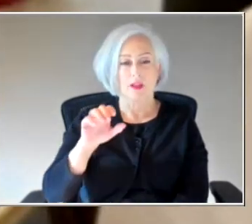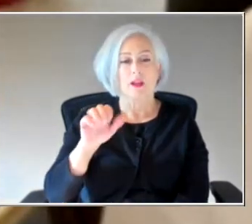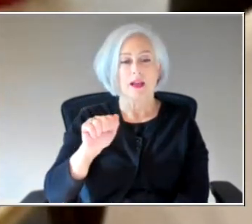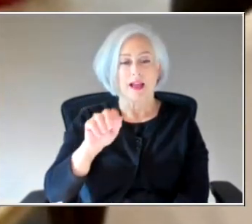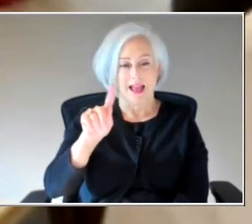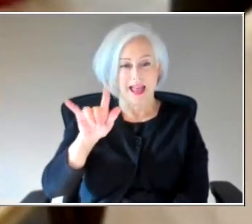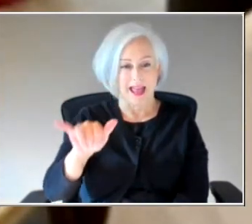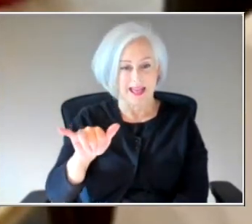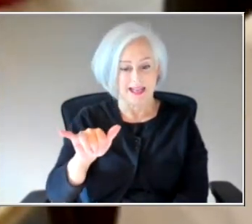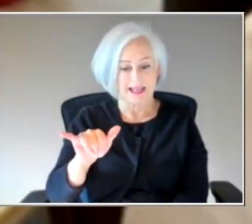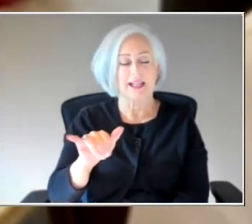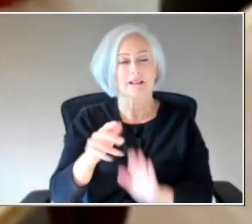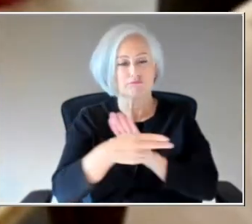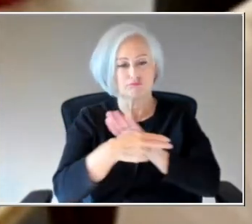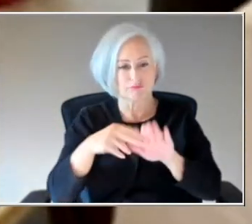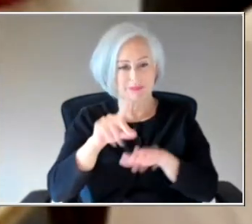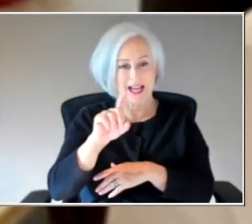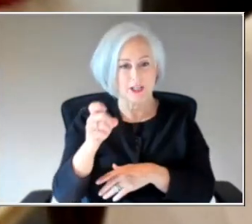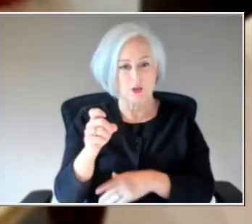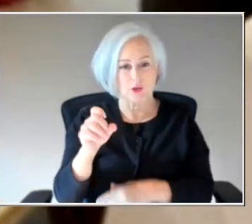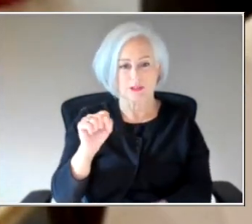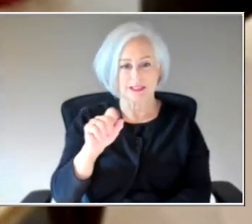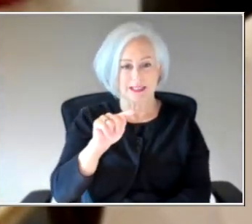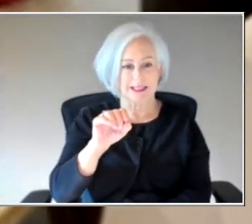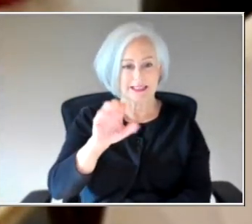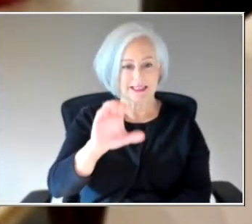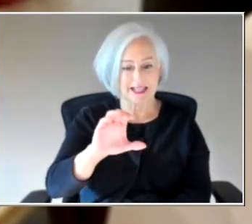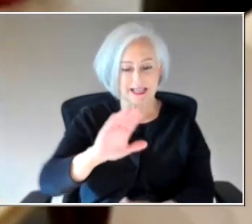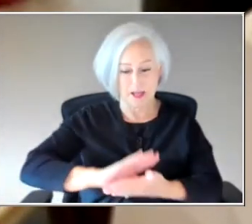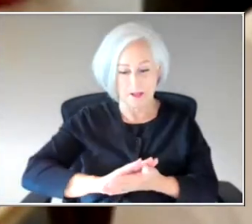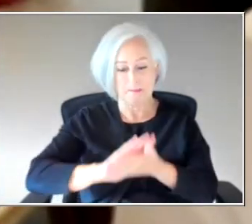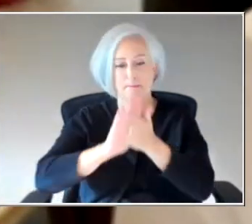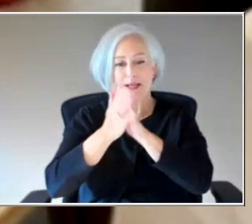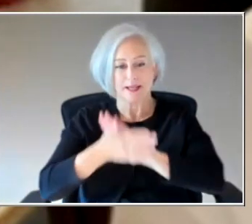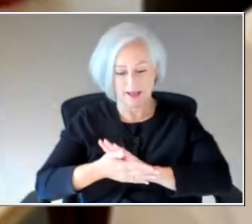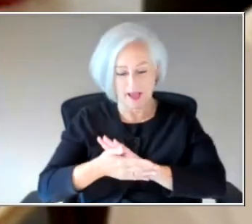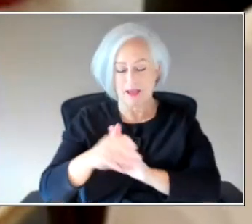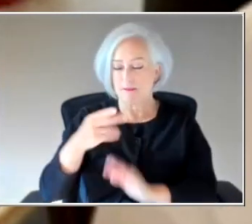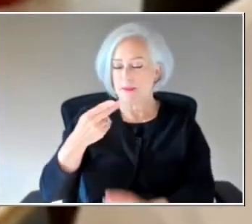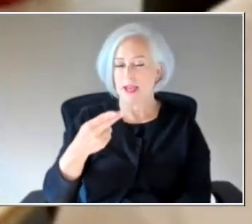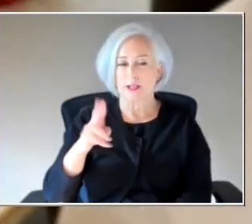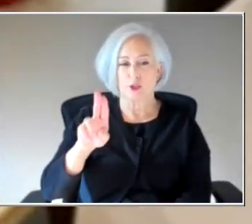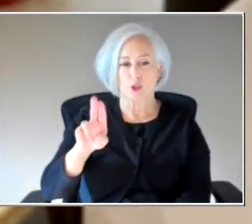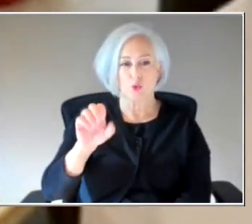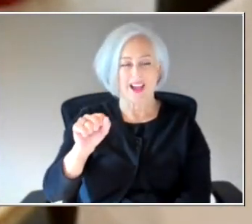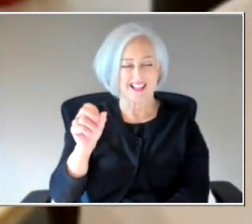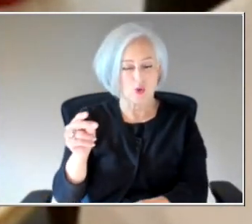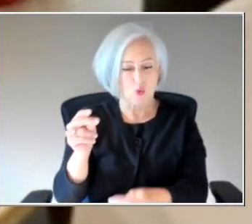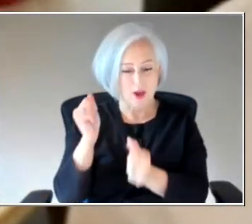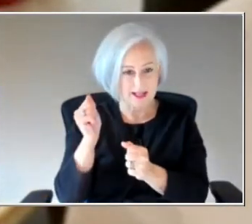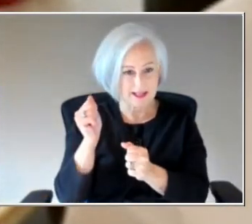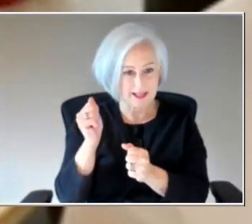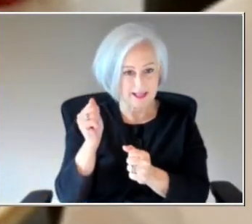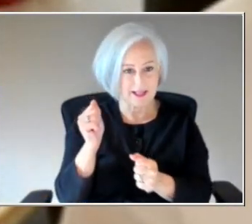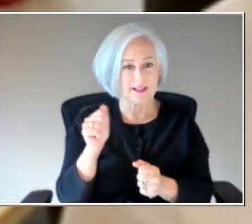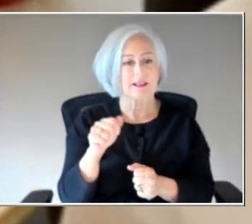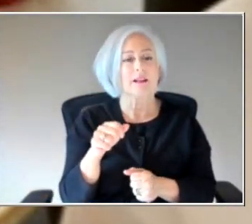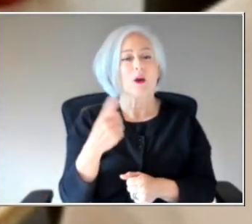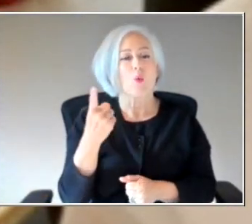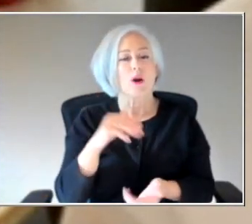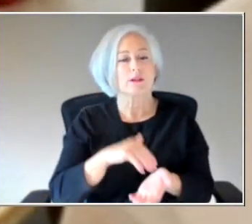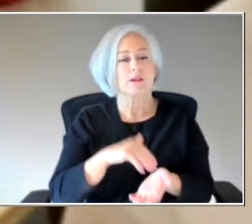with STIC, it developed into HUS pretty rapidly. Dr. Srivastava at Children's